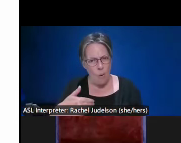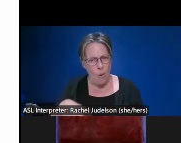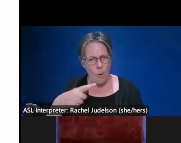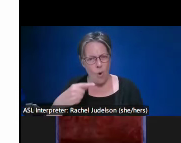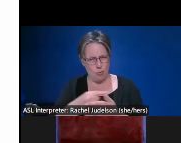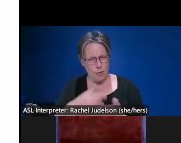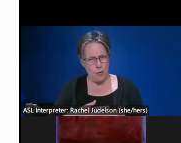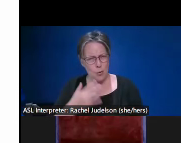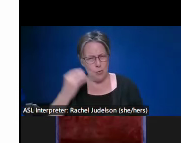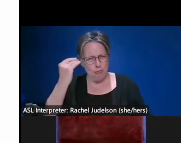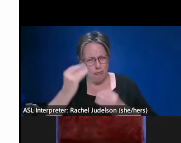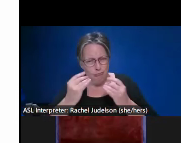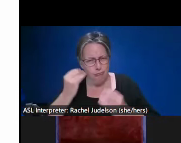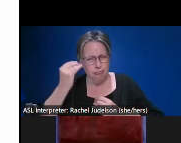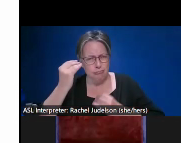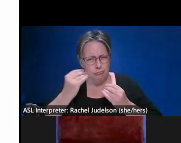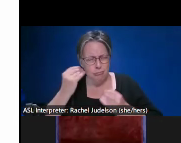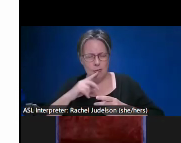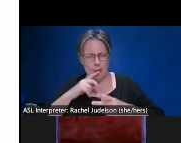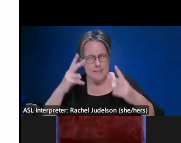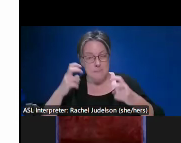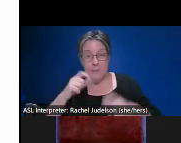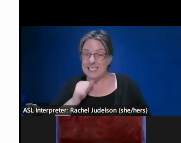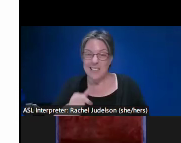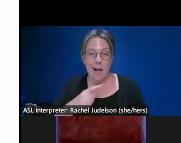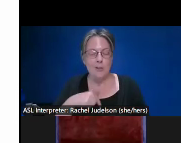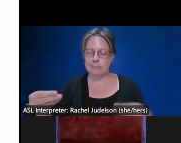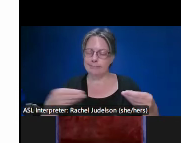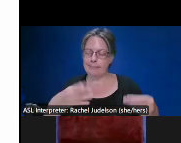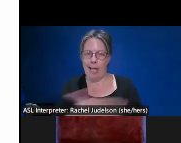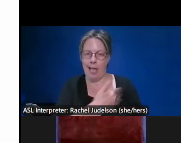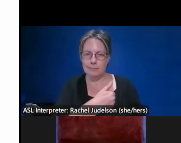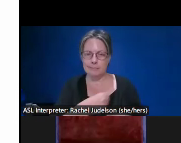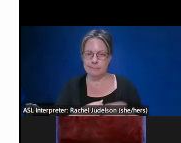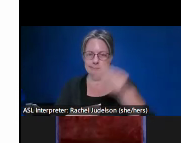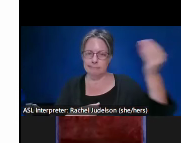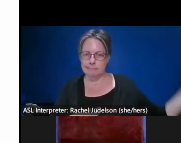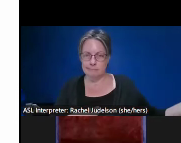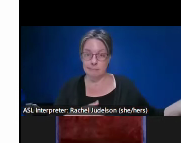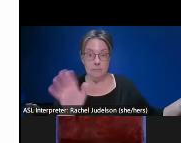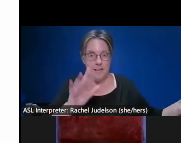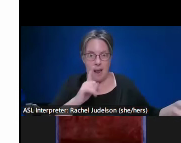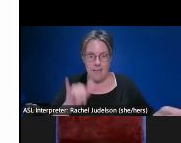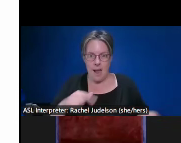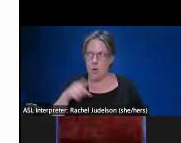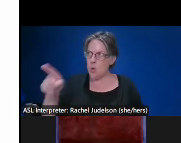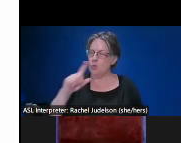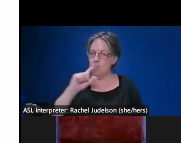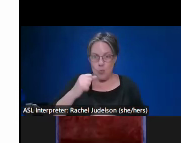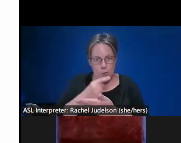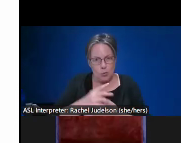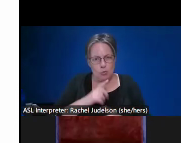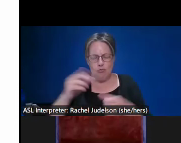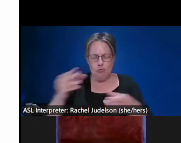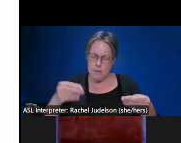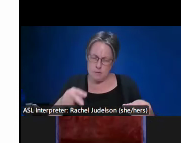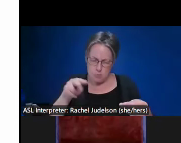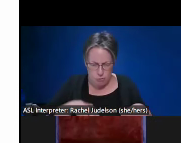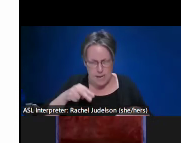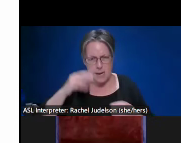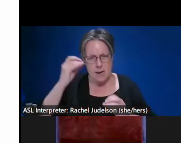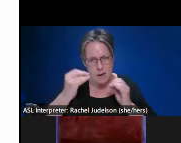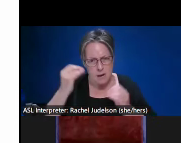a, nah, not interested, right? It was a thoughtful, considered, reasonable,